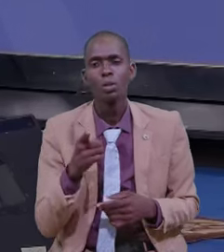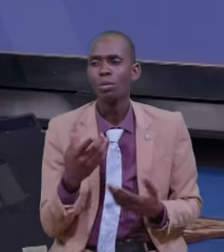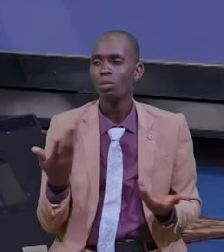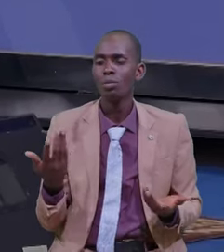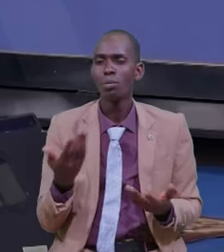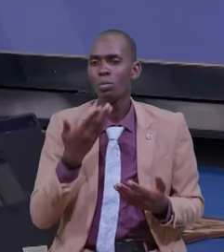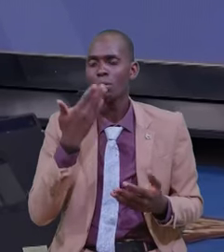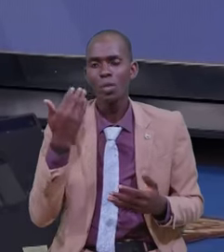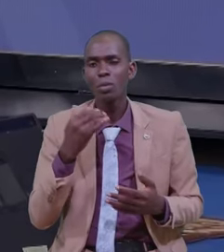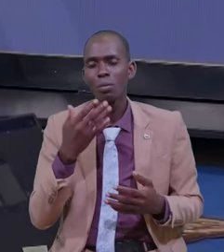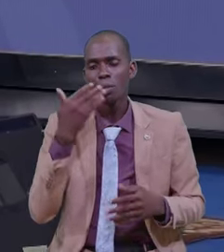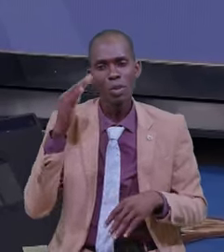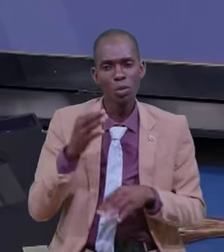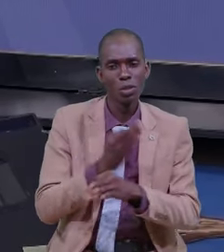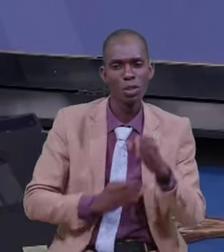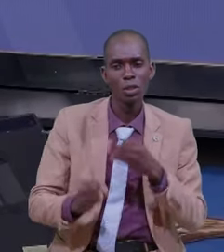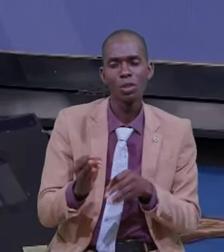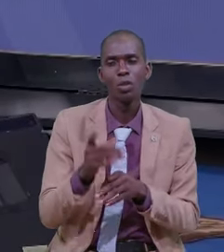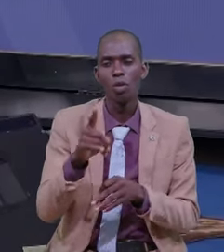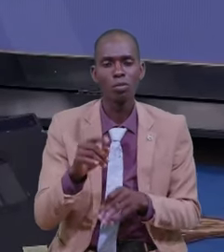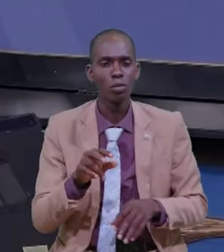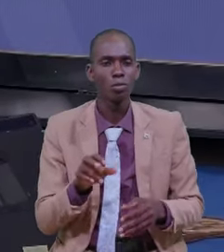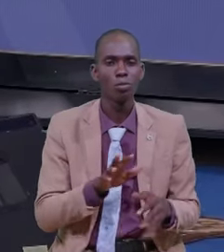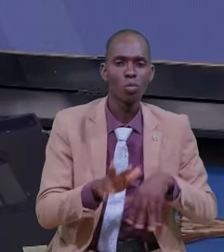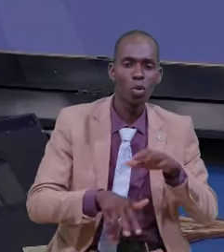and rolling up and down there and asking